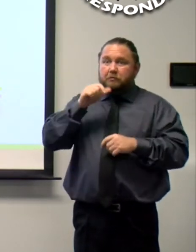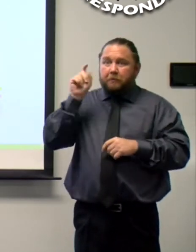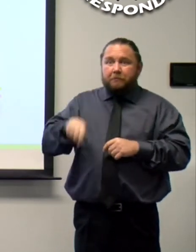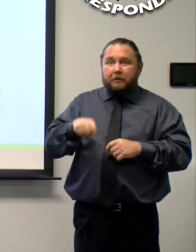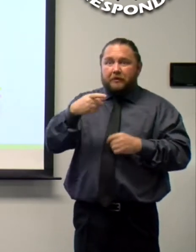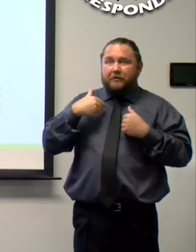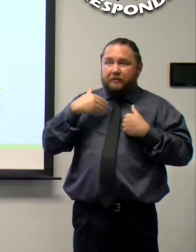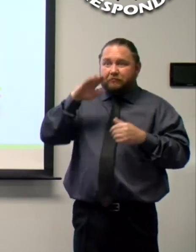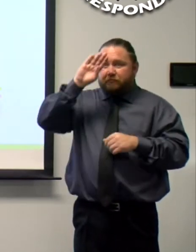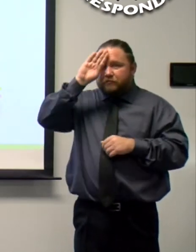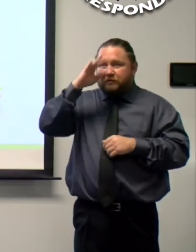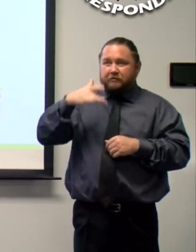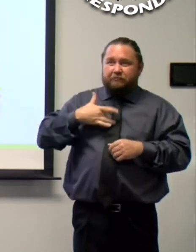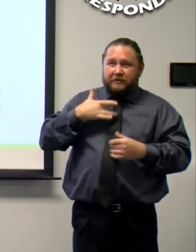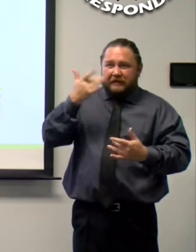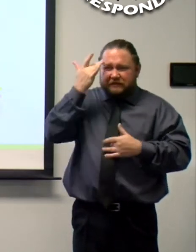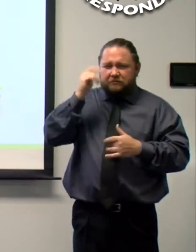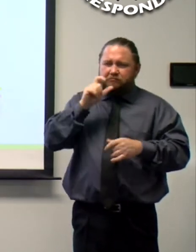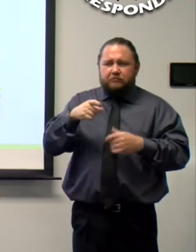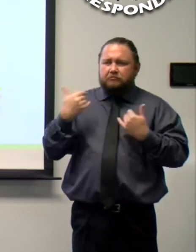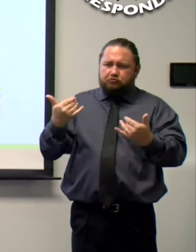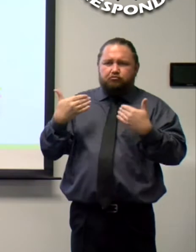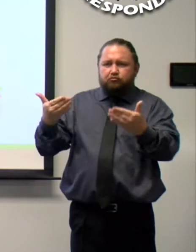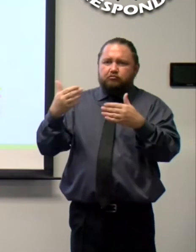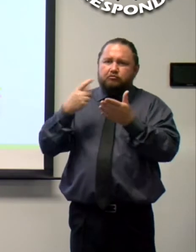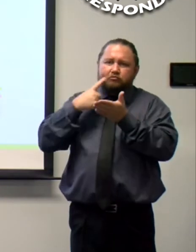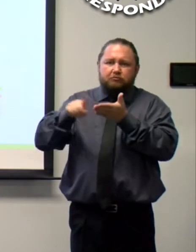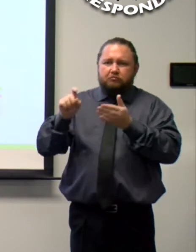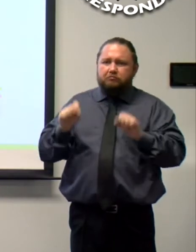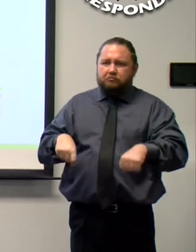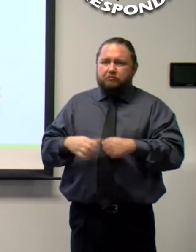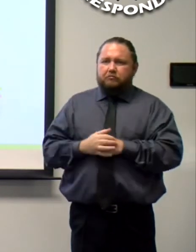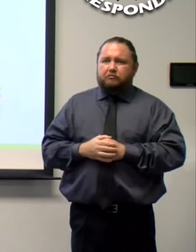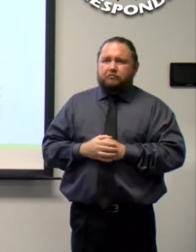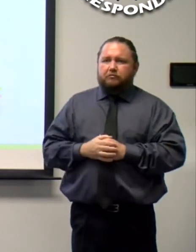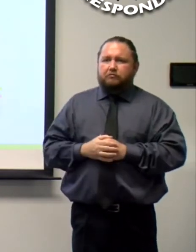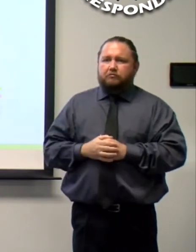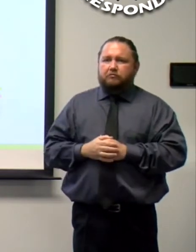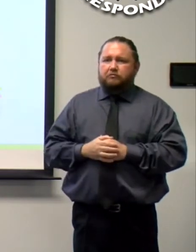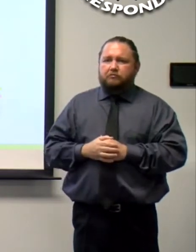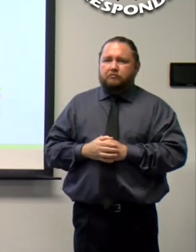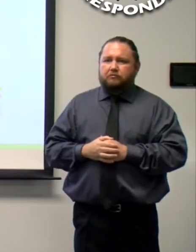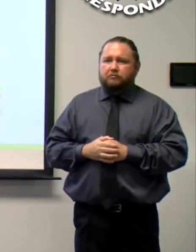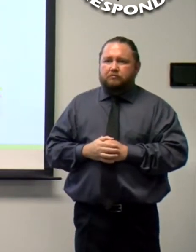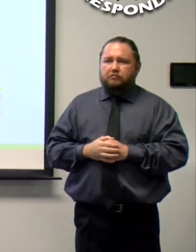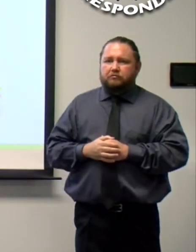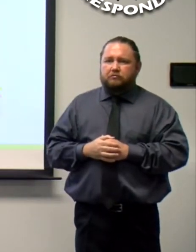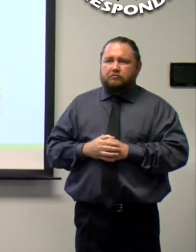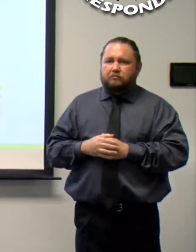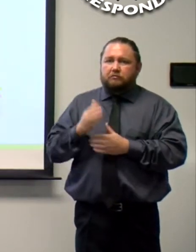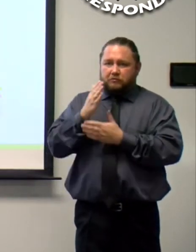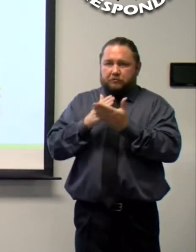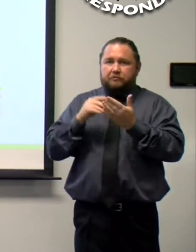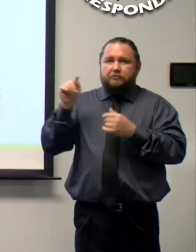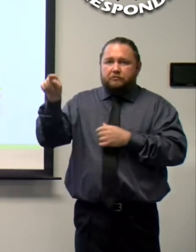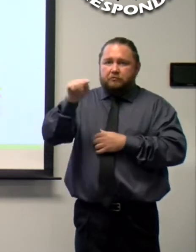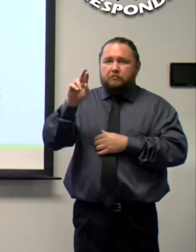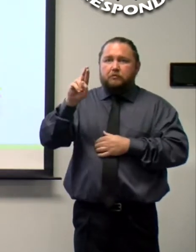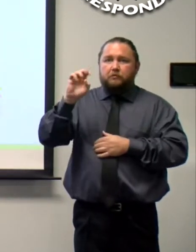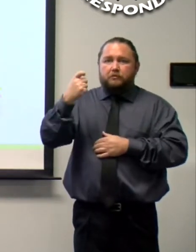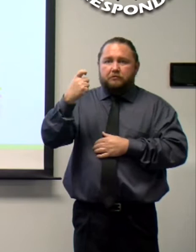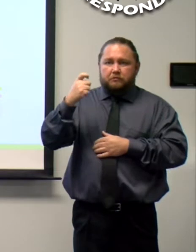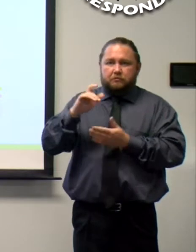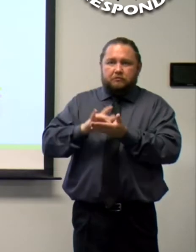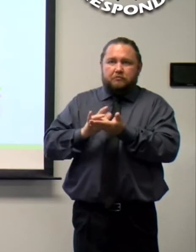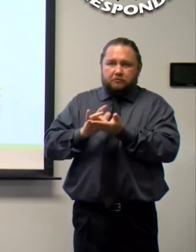elsewhere through some pharmacies, through your medical provider, your primary care physician. So there are various ways you can get tested